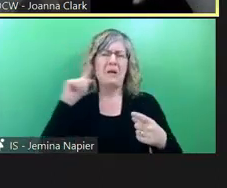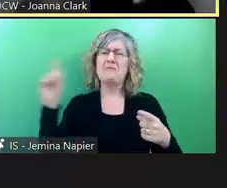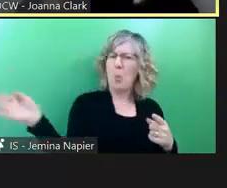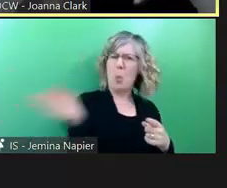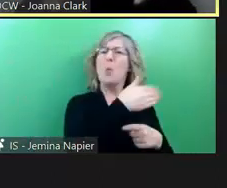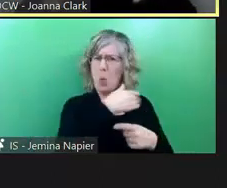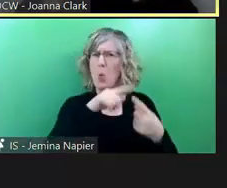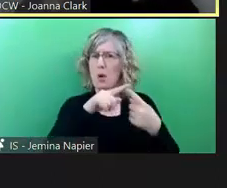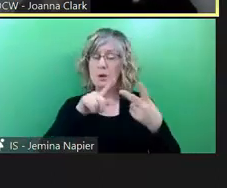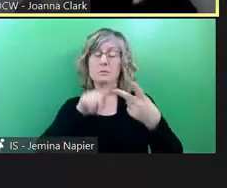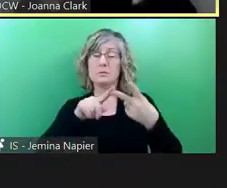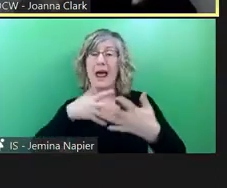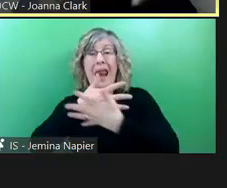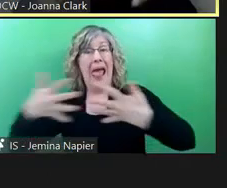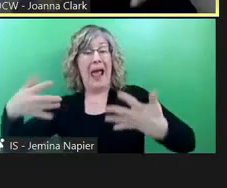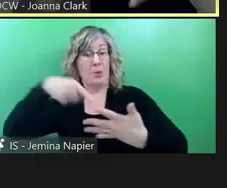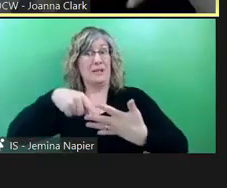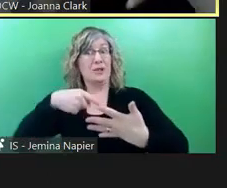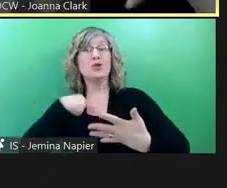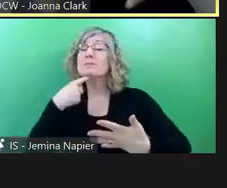both sign and spoken.